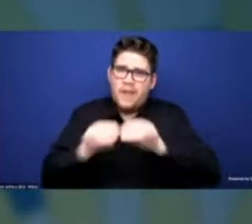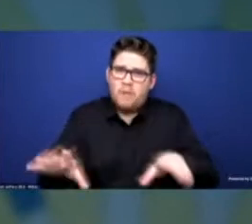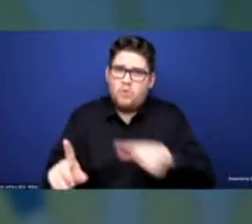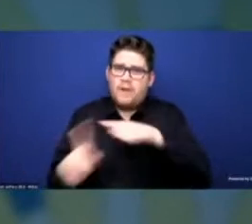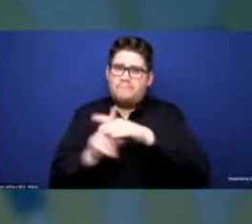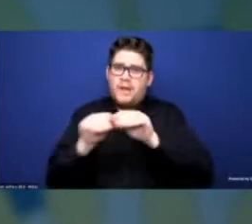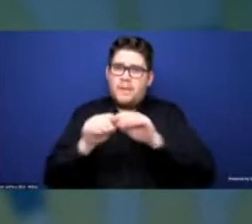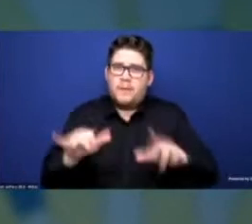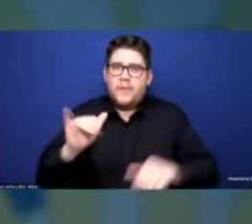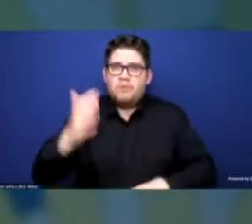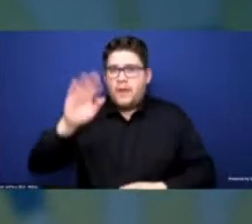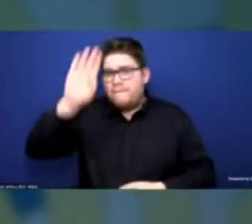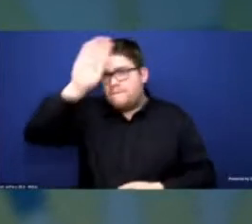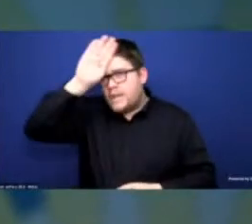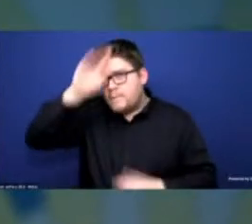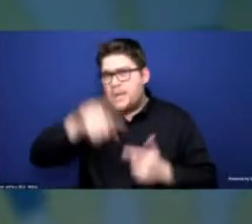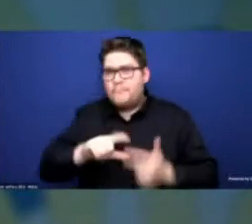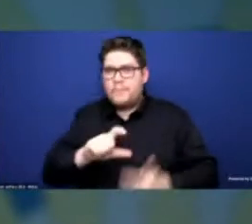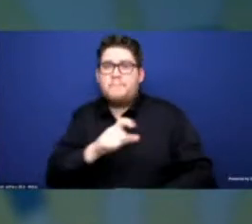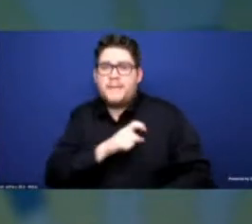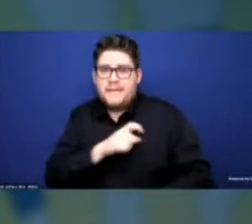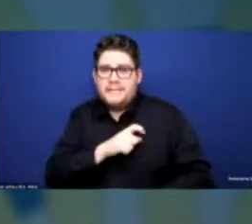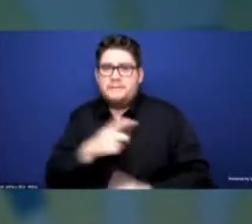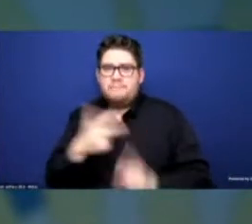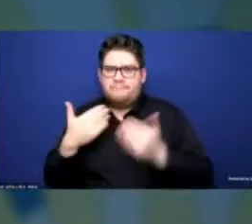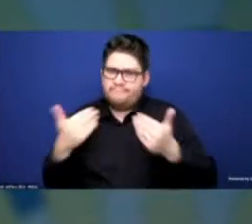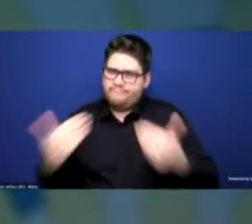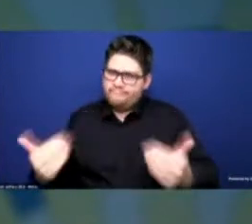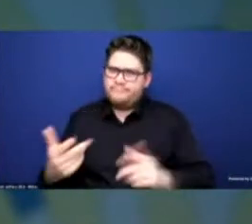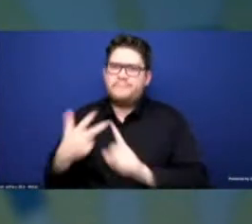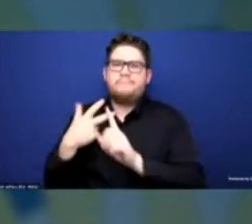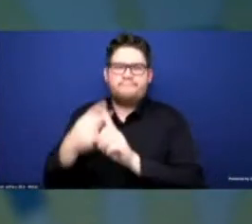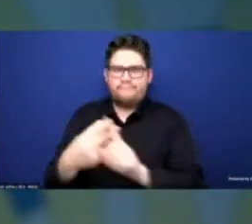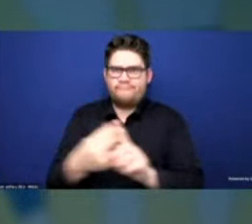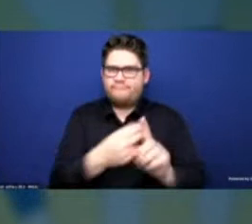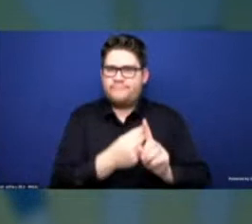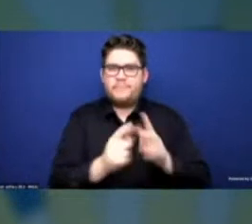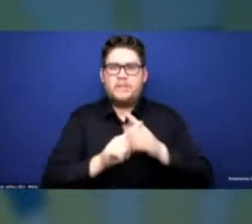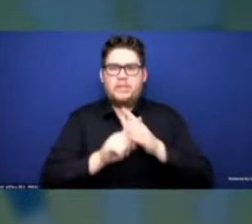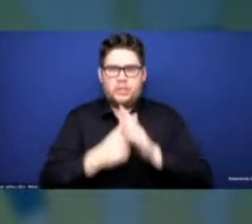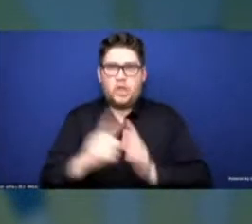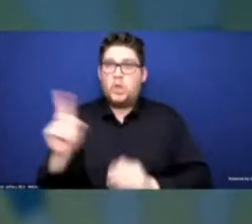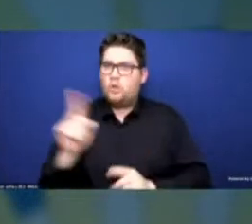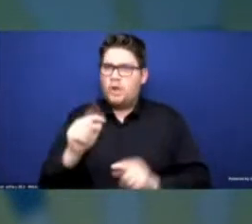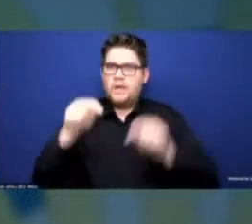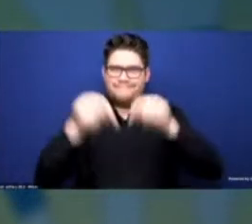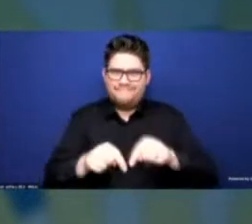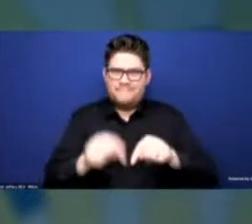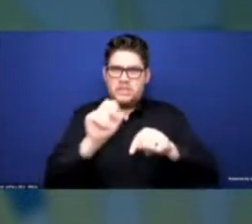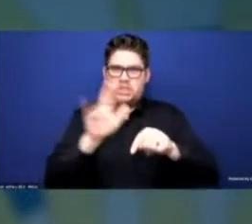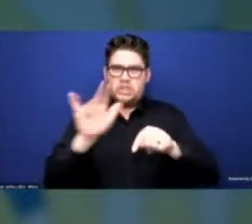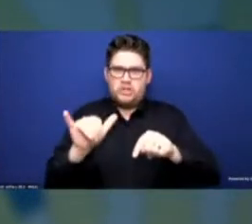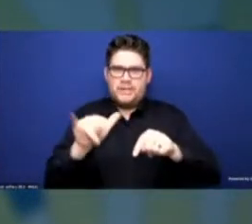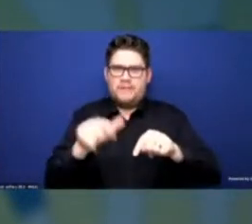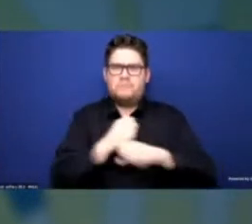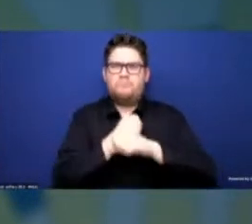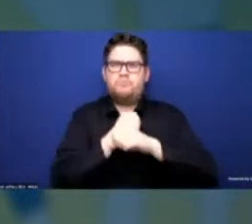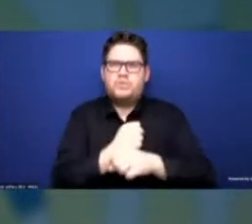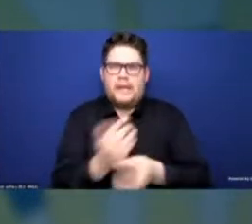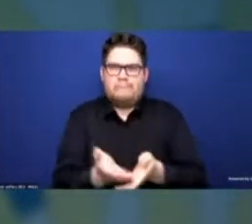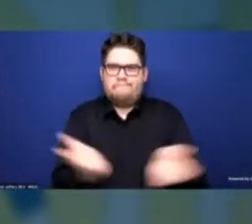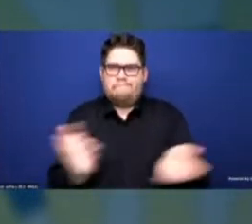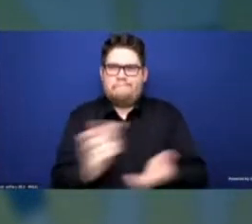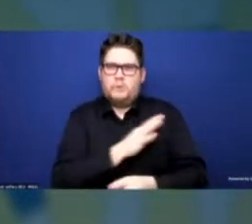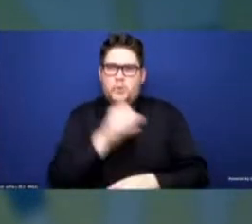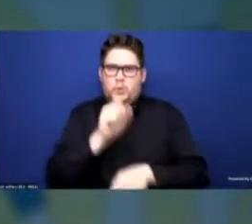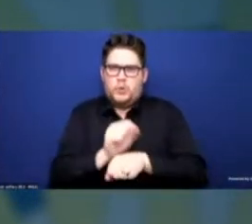risk communities as well. And that will, over the next few weeks, ensure that we're able to, by area of